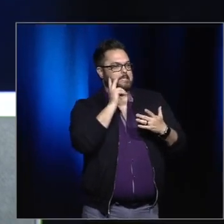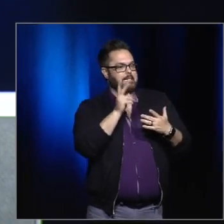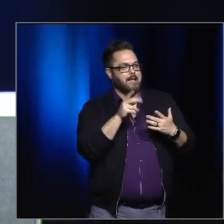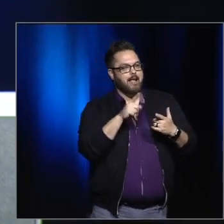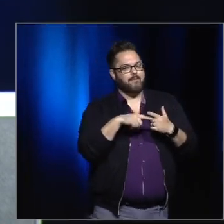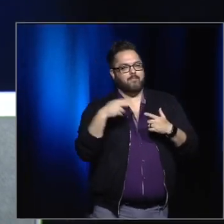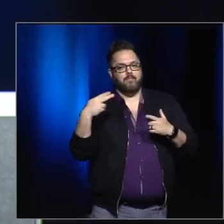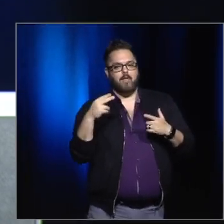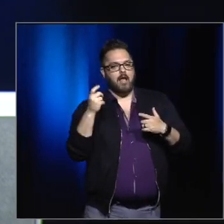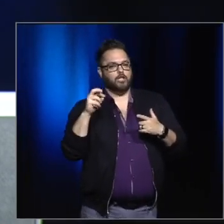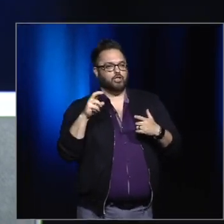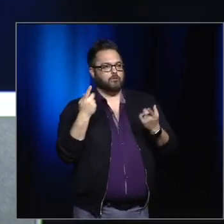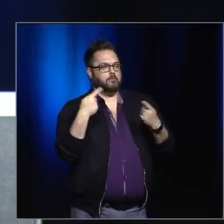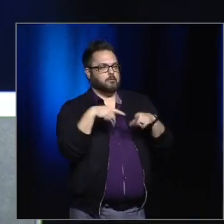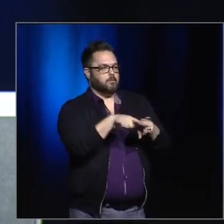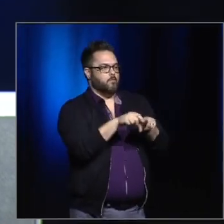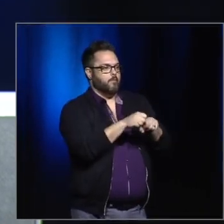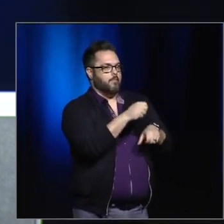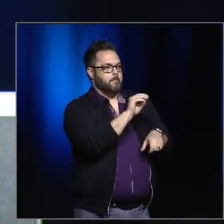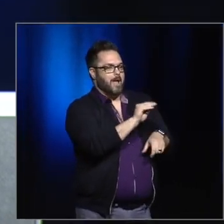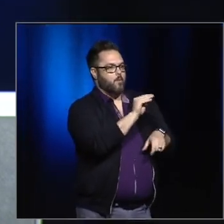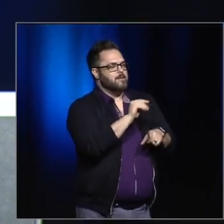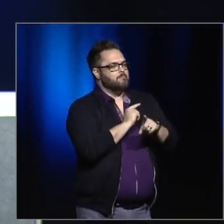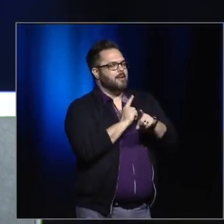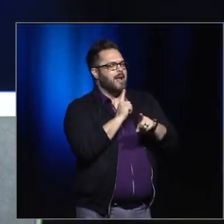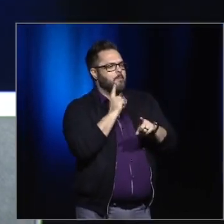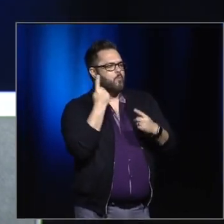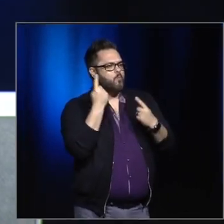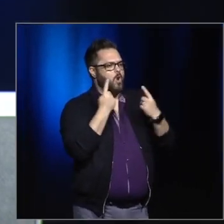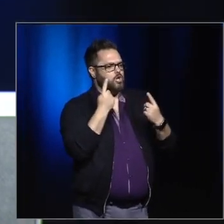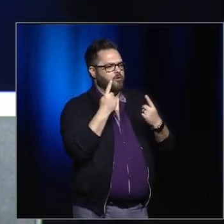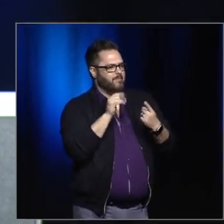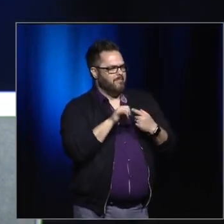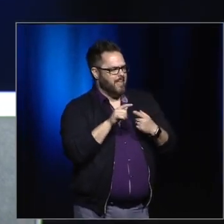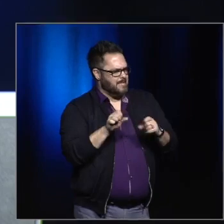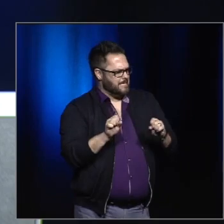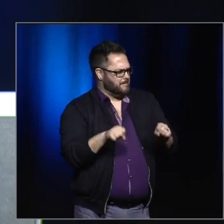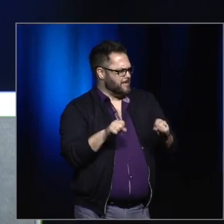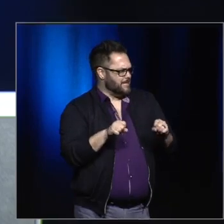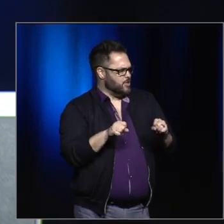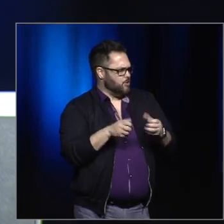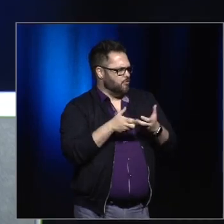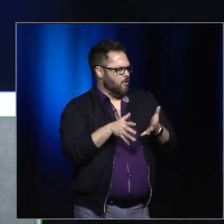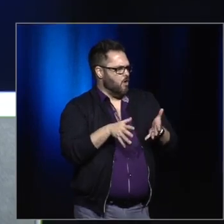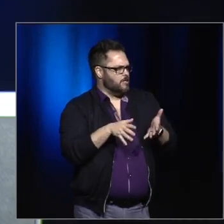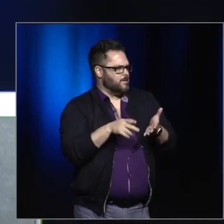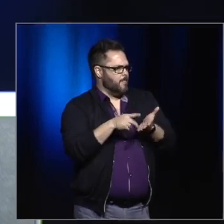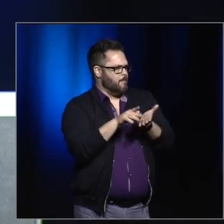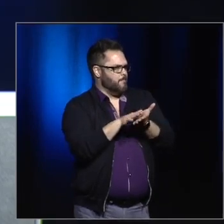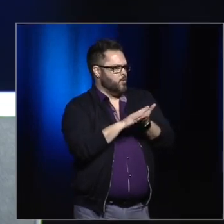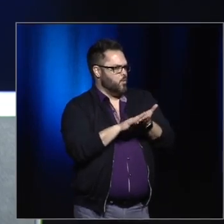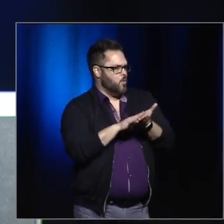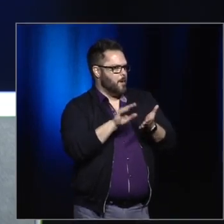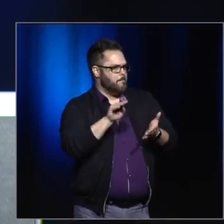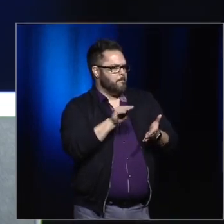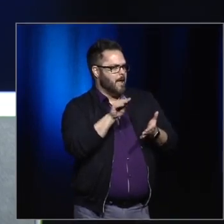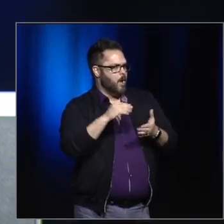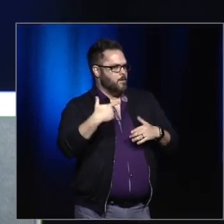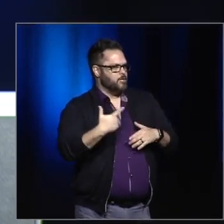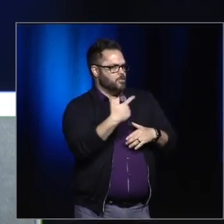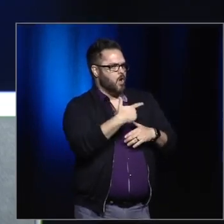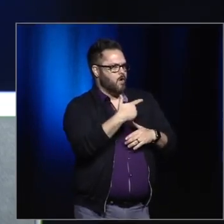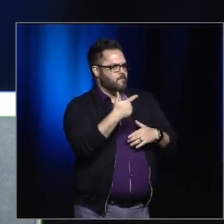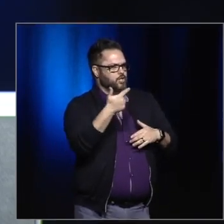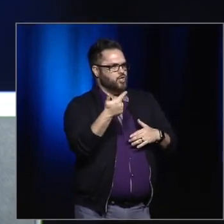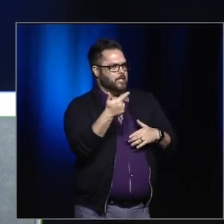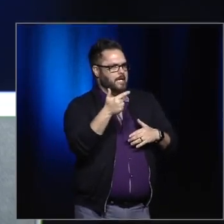but I naively wonder if it would potentially kind of lose the pure Maui dolphin